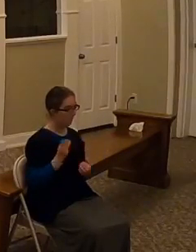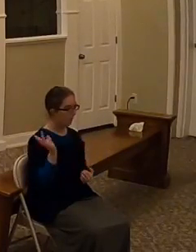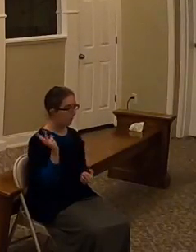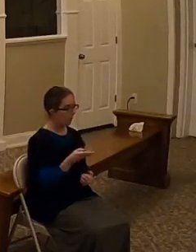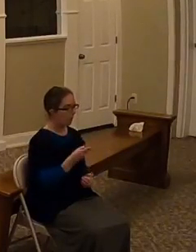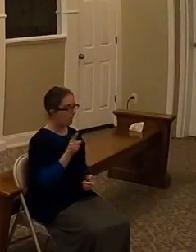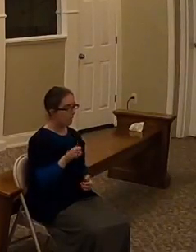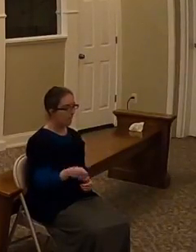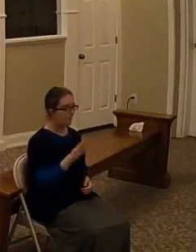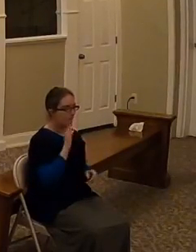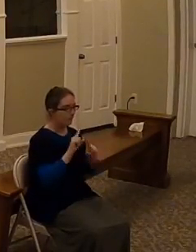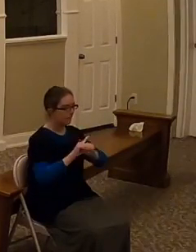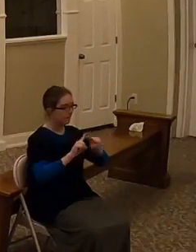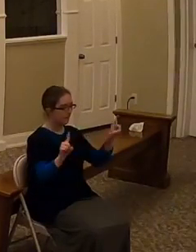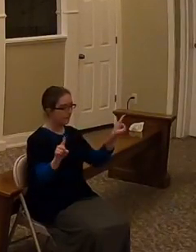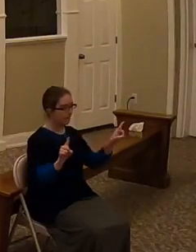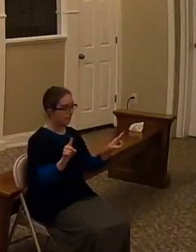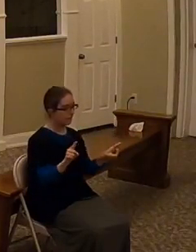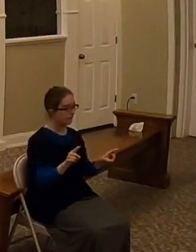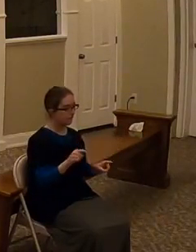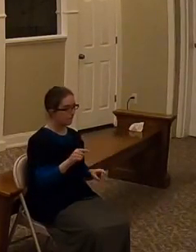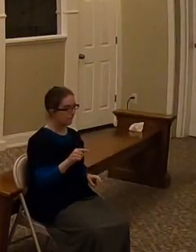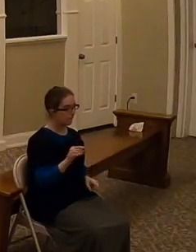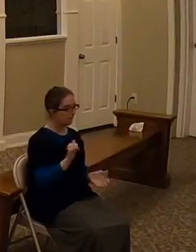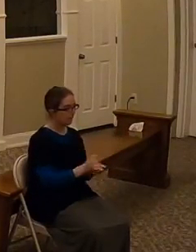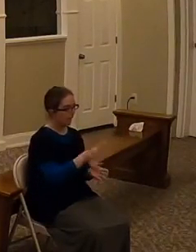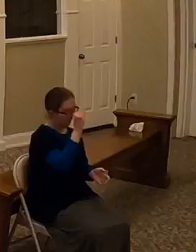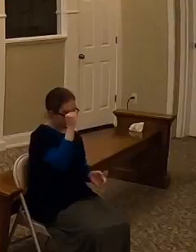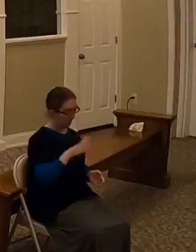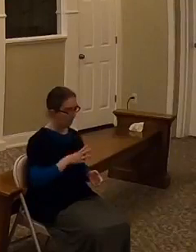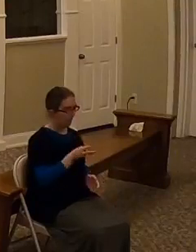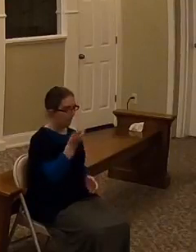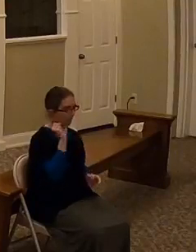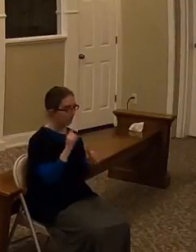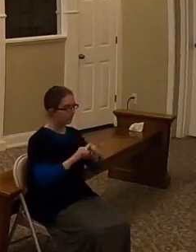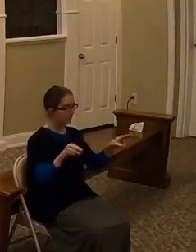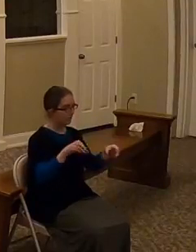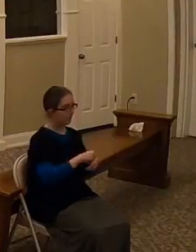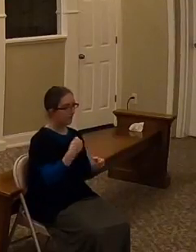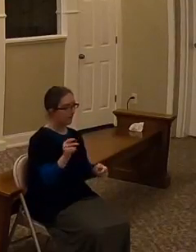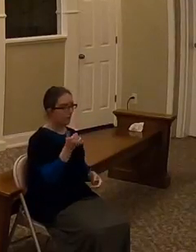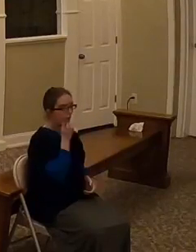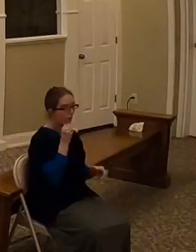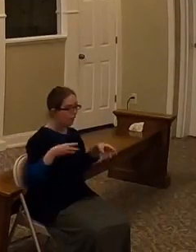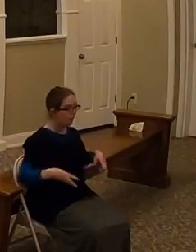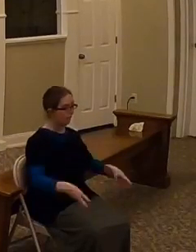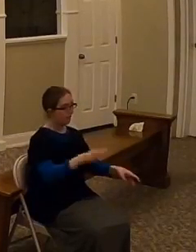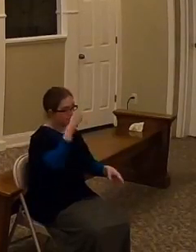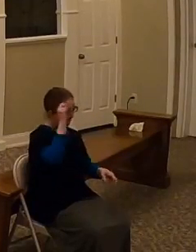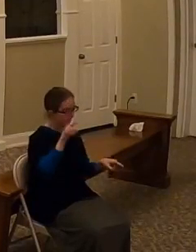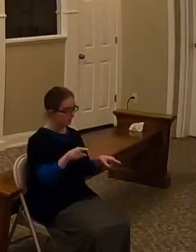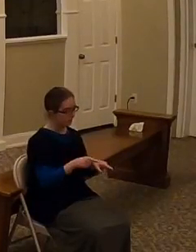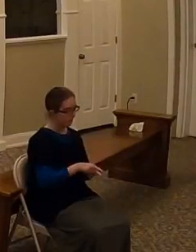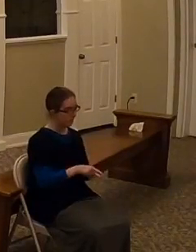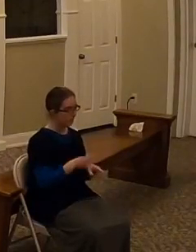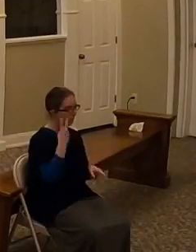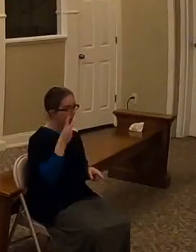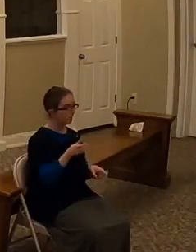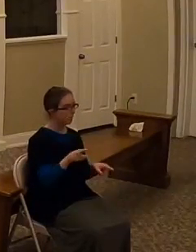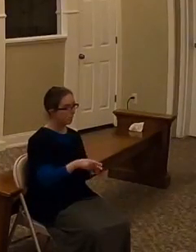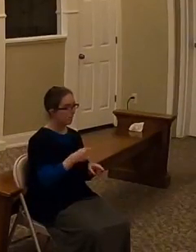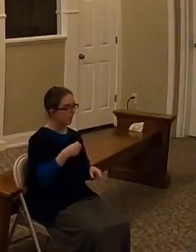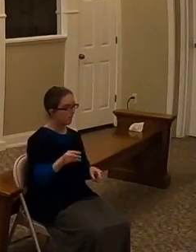We've got to be different. Amen. But that guy was different in the wrong way. Amen. You know what? He still looked like the world he came out